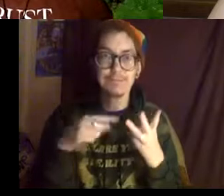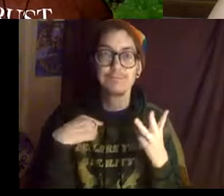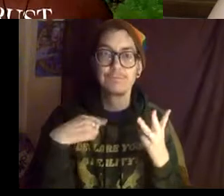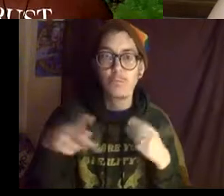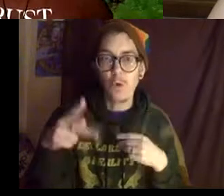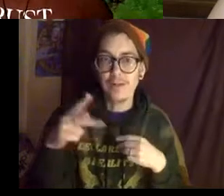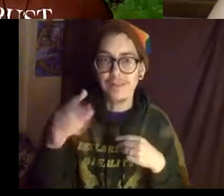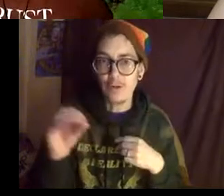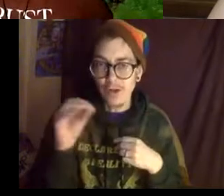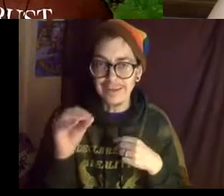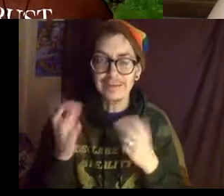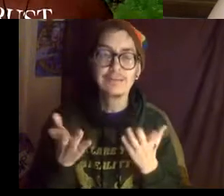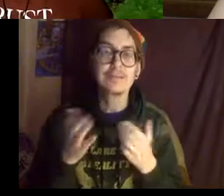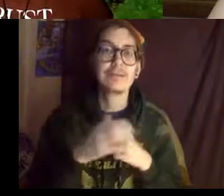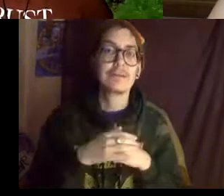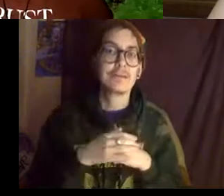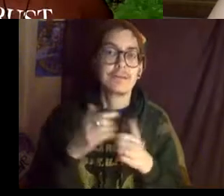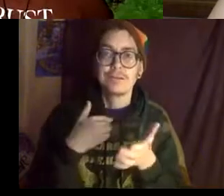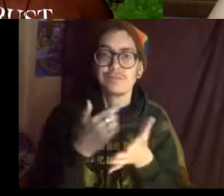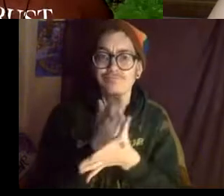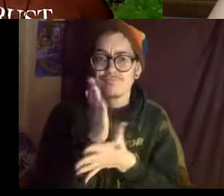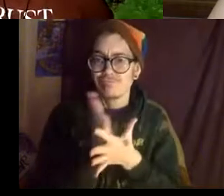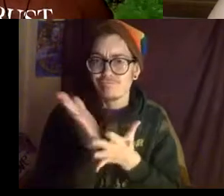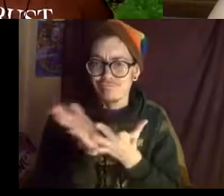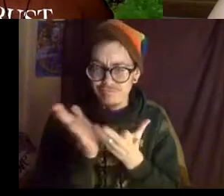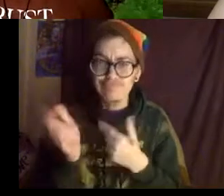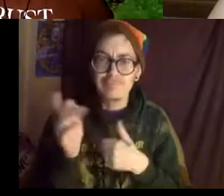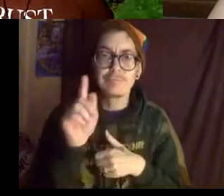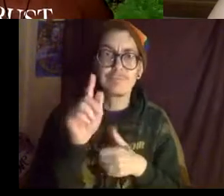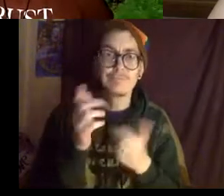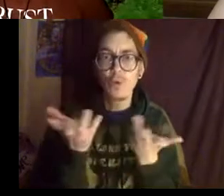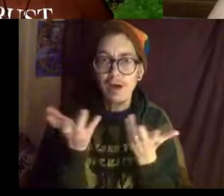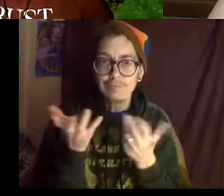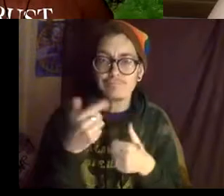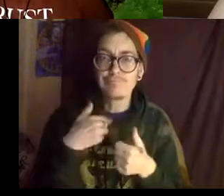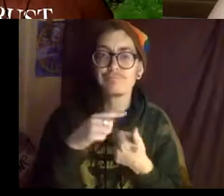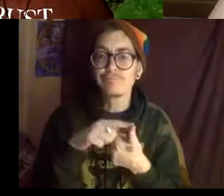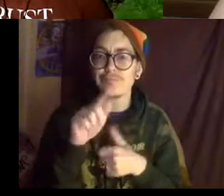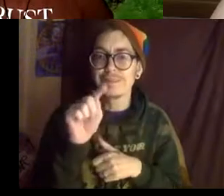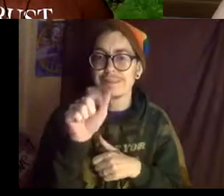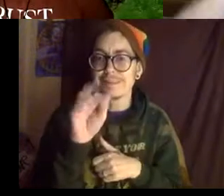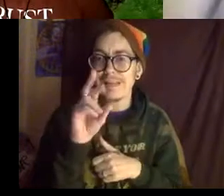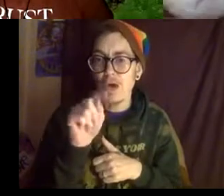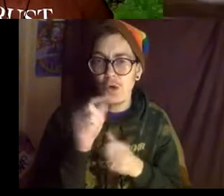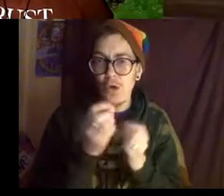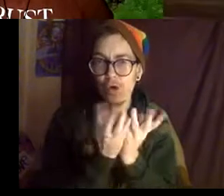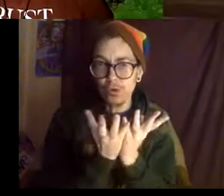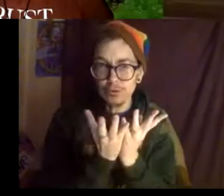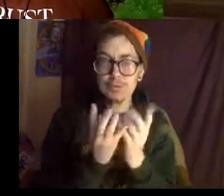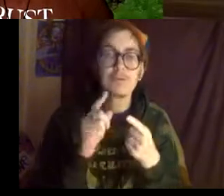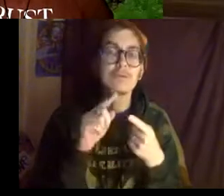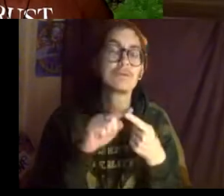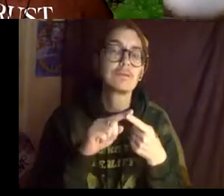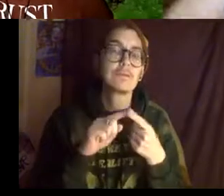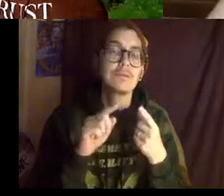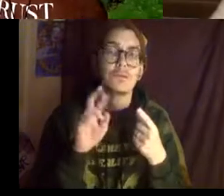I use they, he pronouns. I'm in Portland, Oregon. I have several modalities I use. I use the